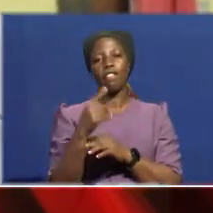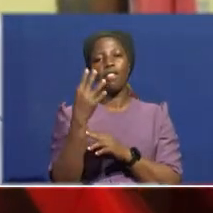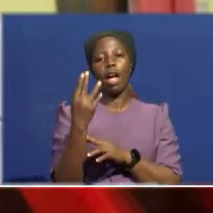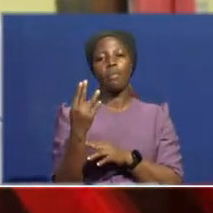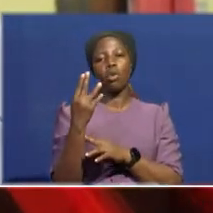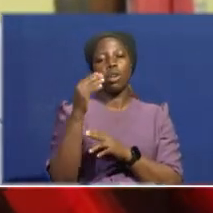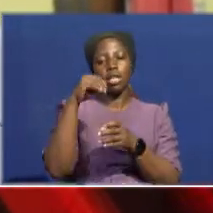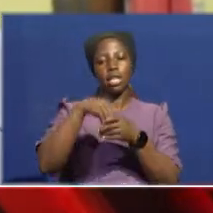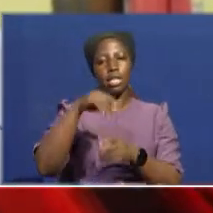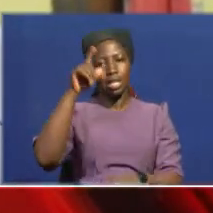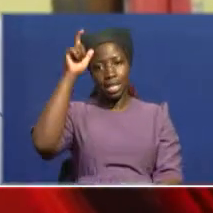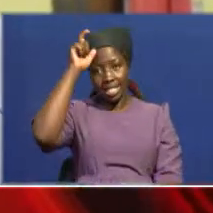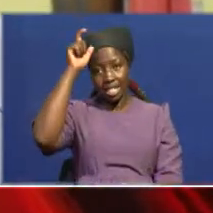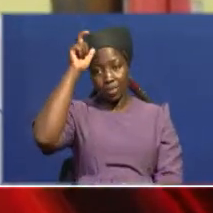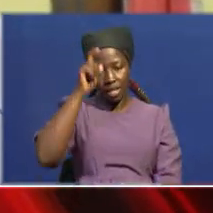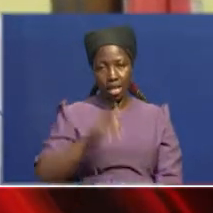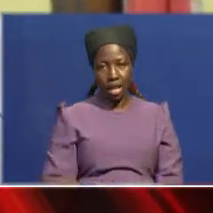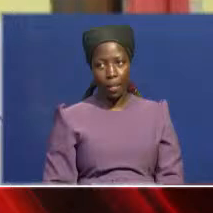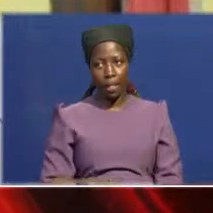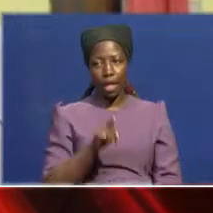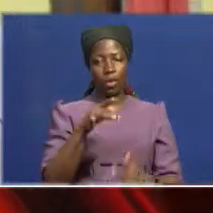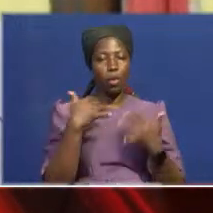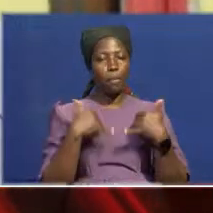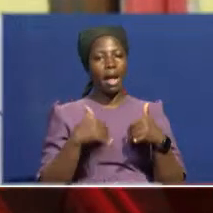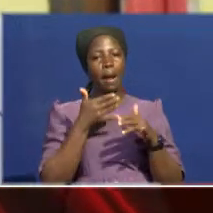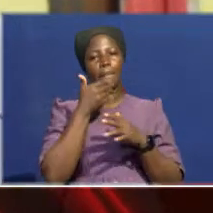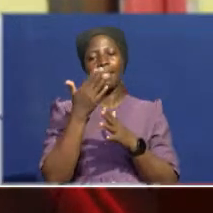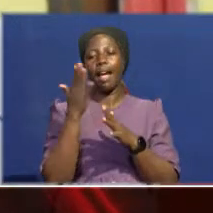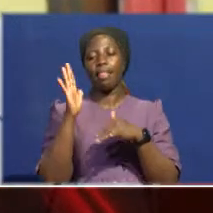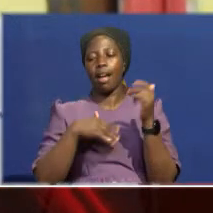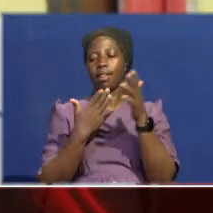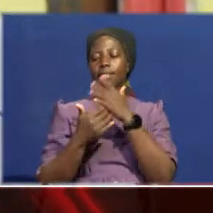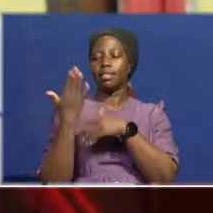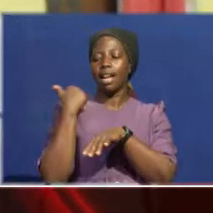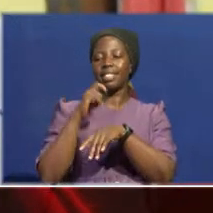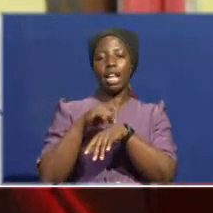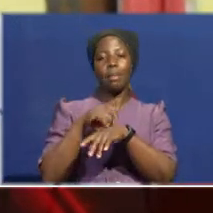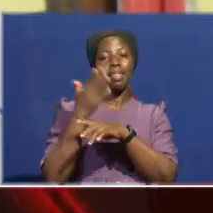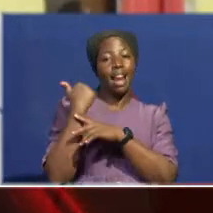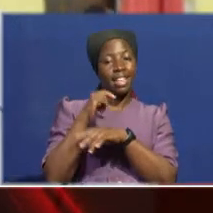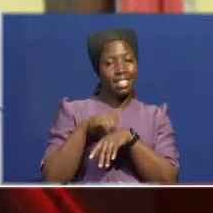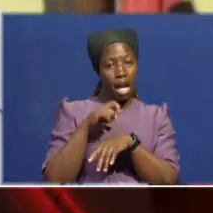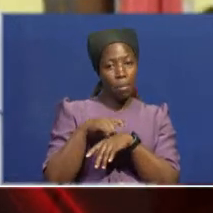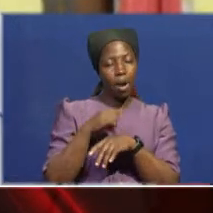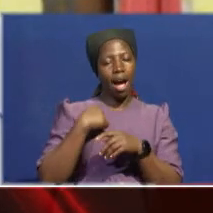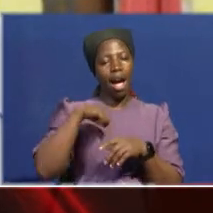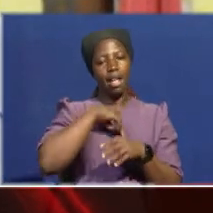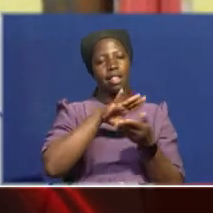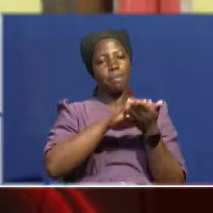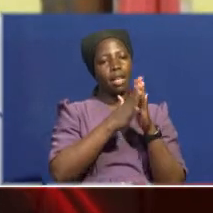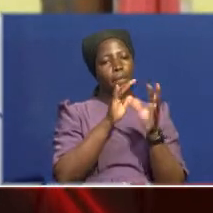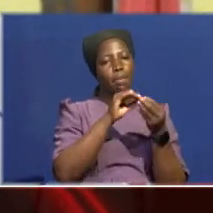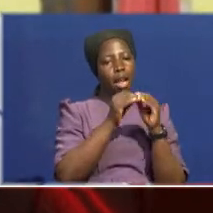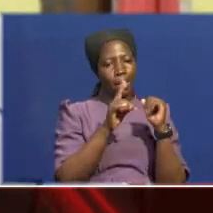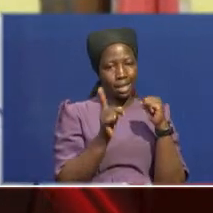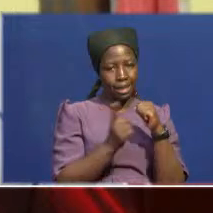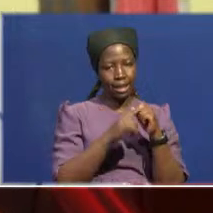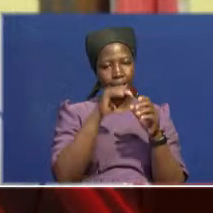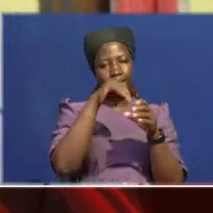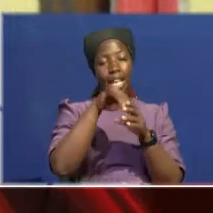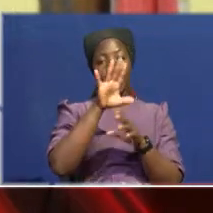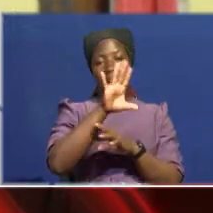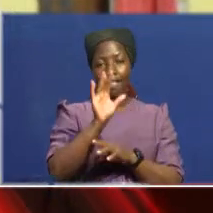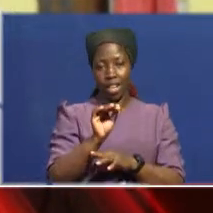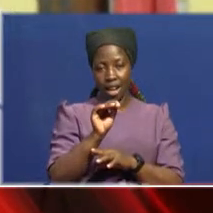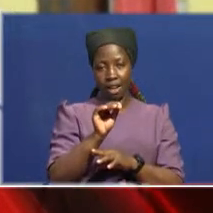than last time, eh? In the last meeting, we were ranked number 6 in Africa. We